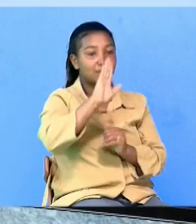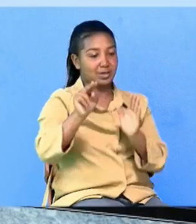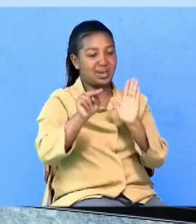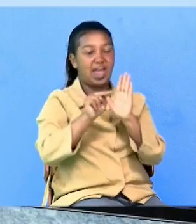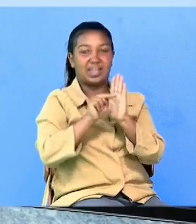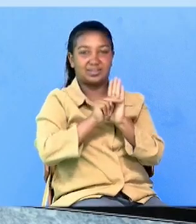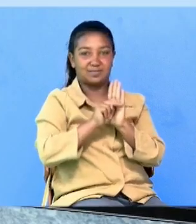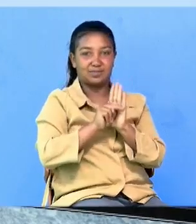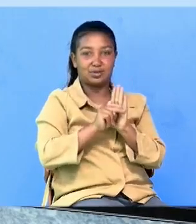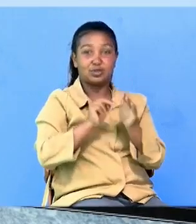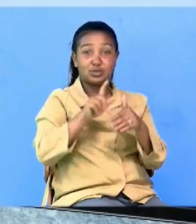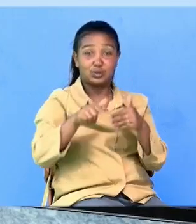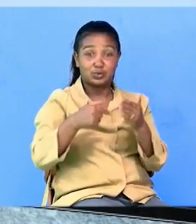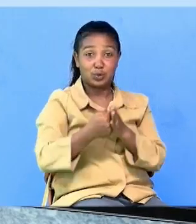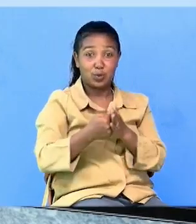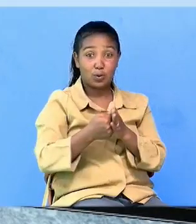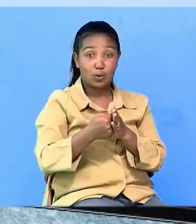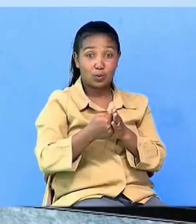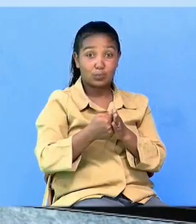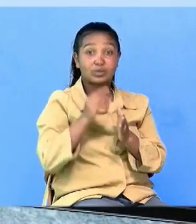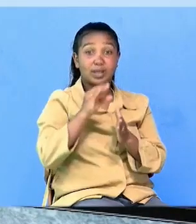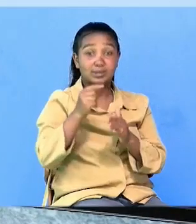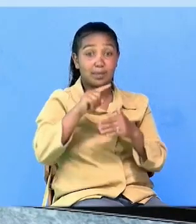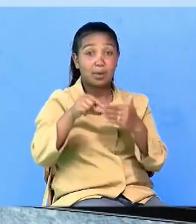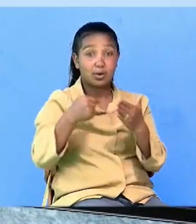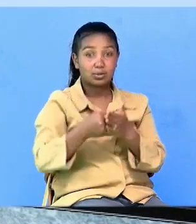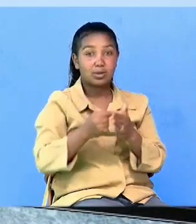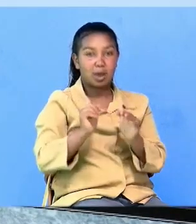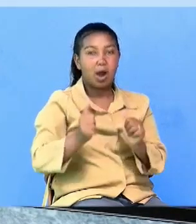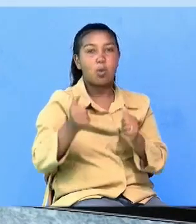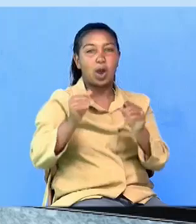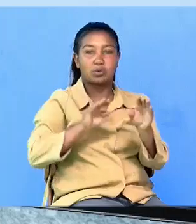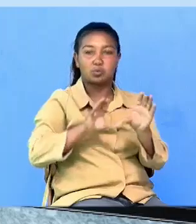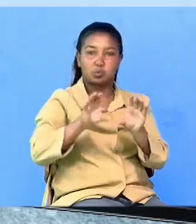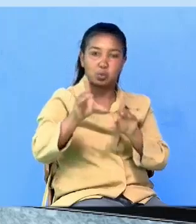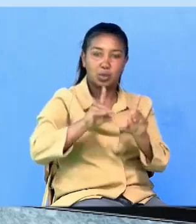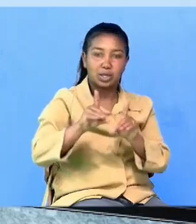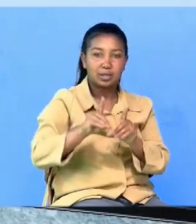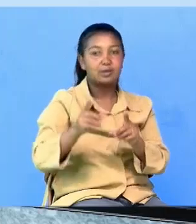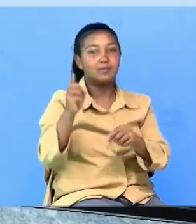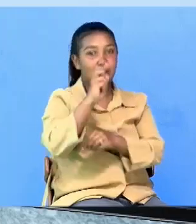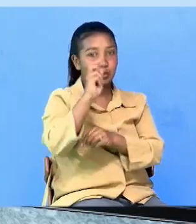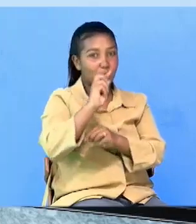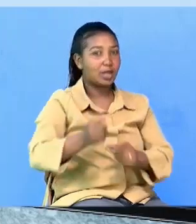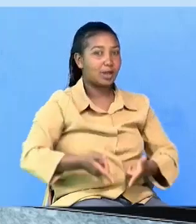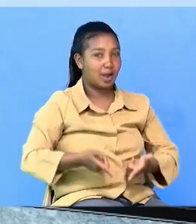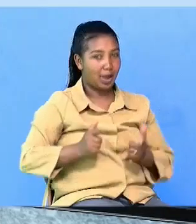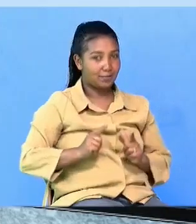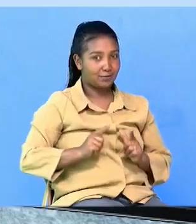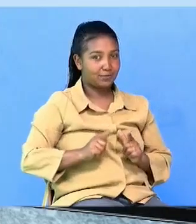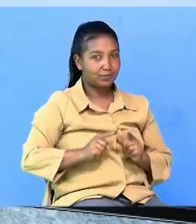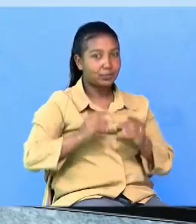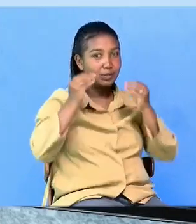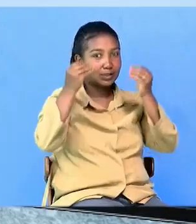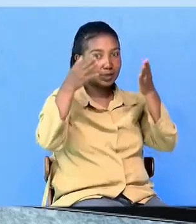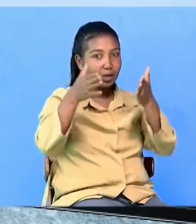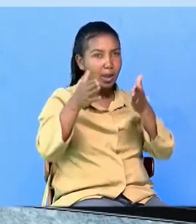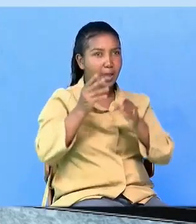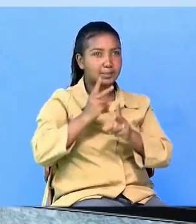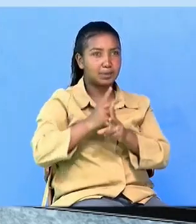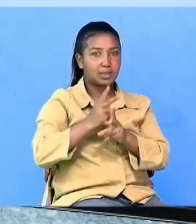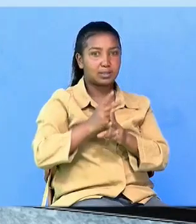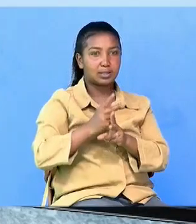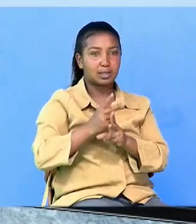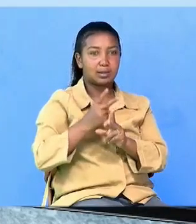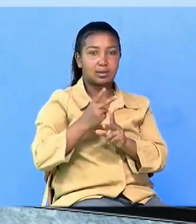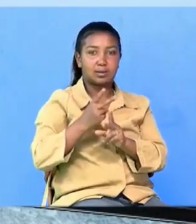negative. Therefore, tells us about how we are going on in our day-to-day life, what the teachers are expecting from